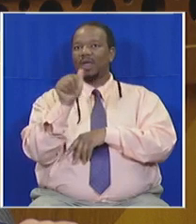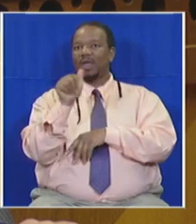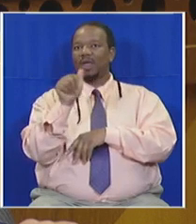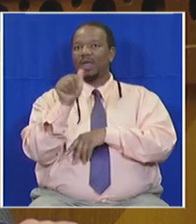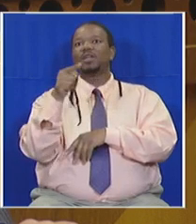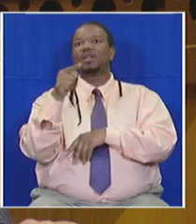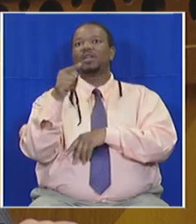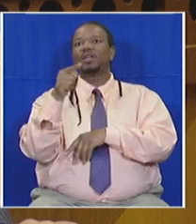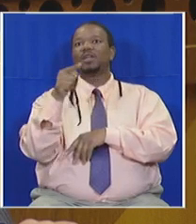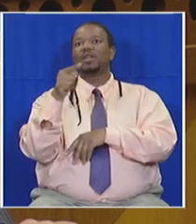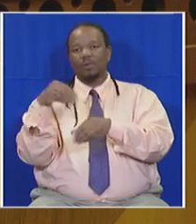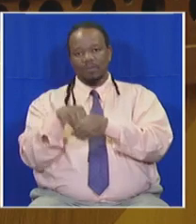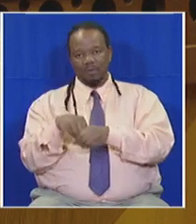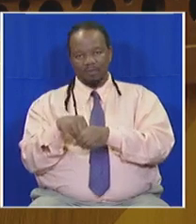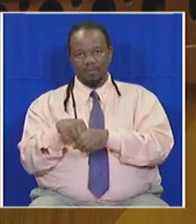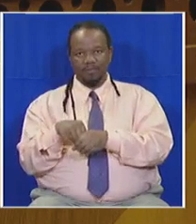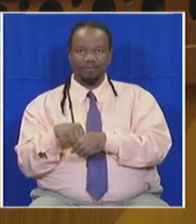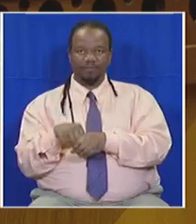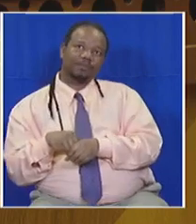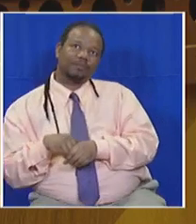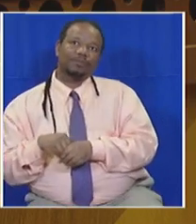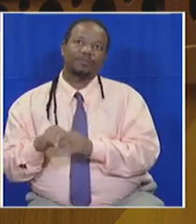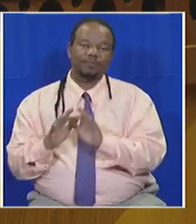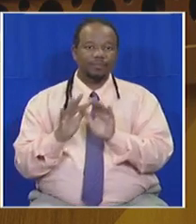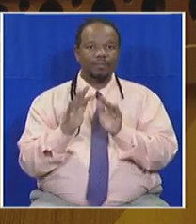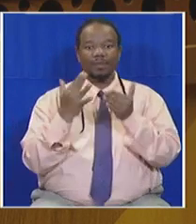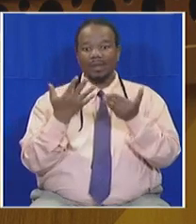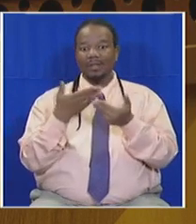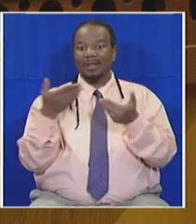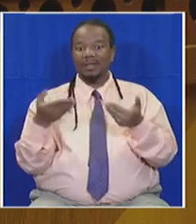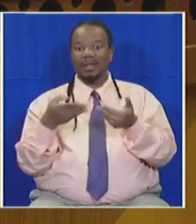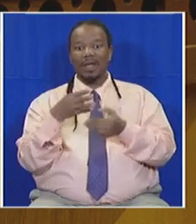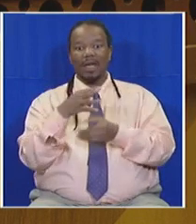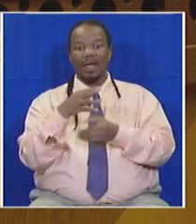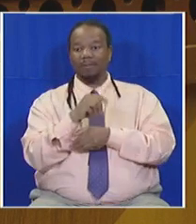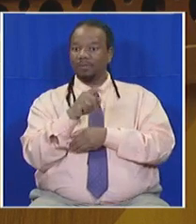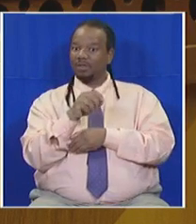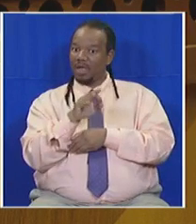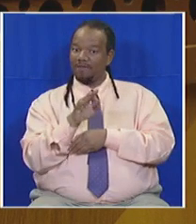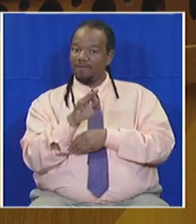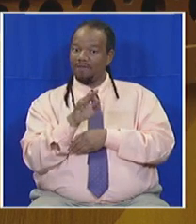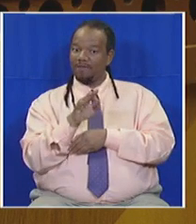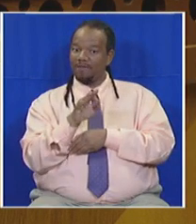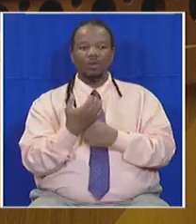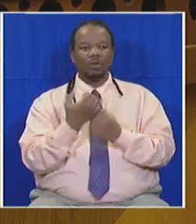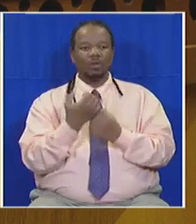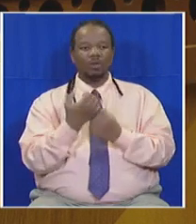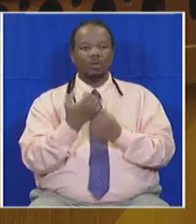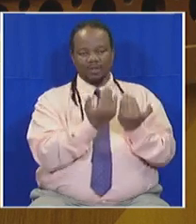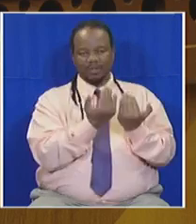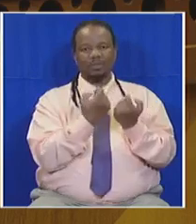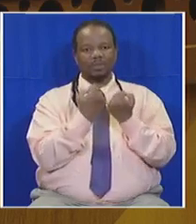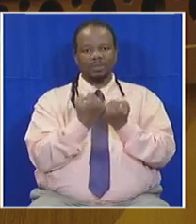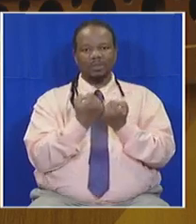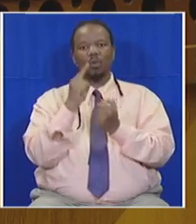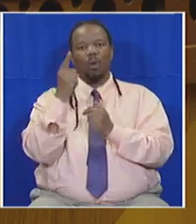258,400 CWP participants. We're concerned that the existing MTEF budget projections will make it very difficult to meet the target of 1